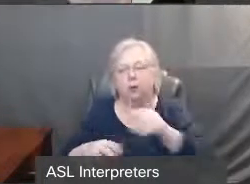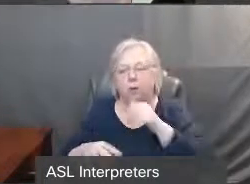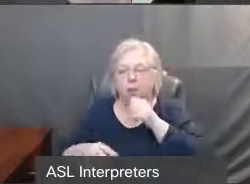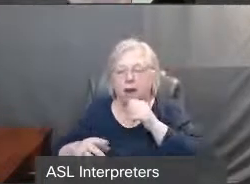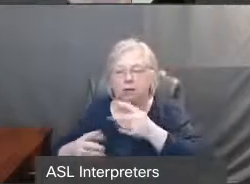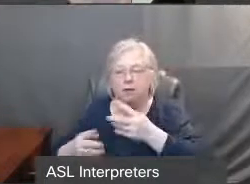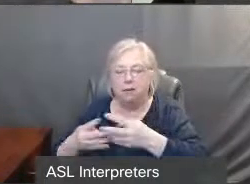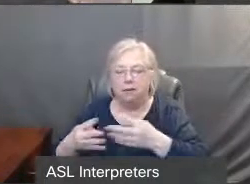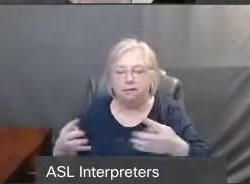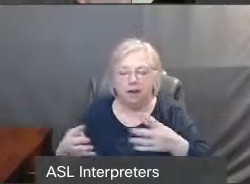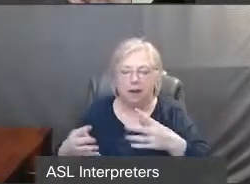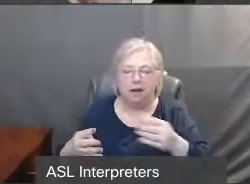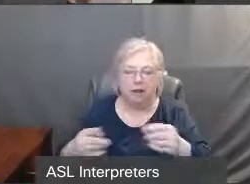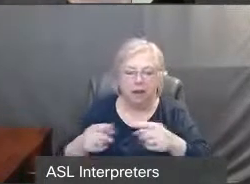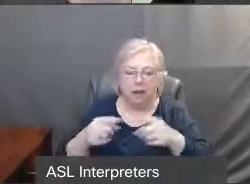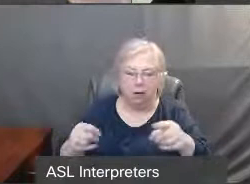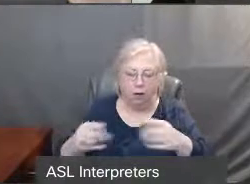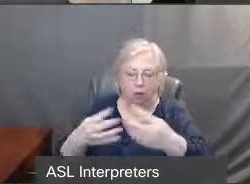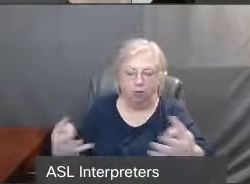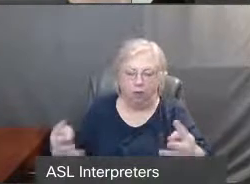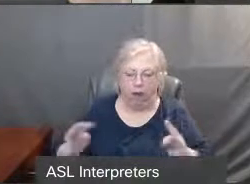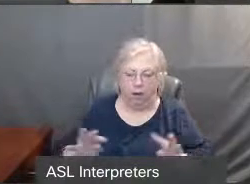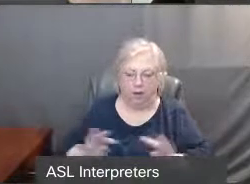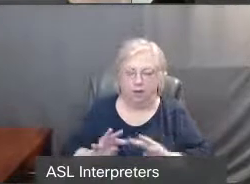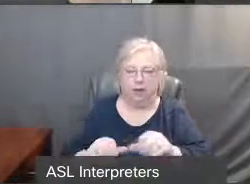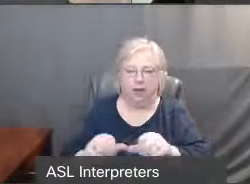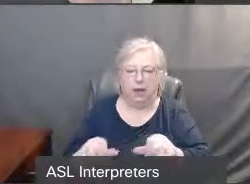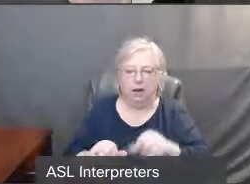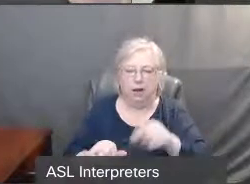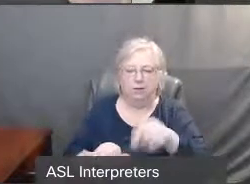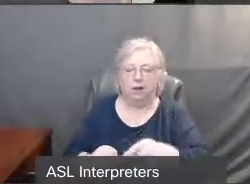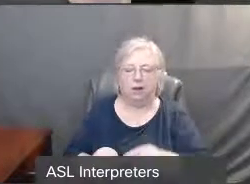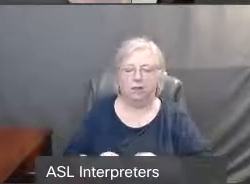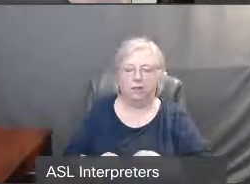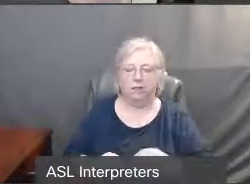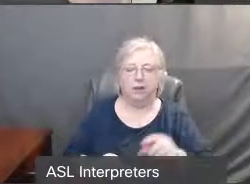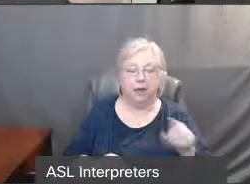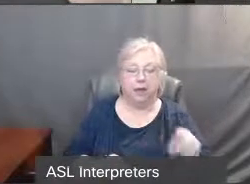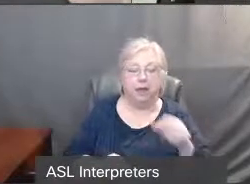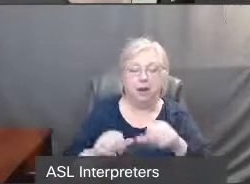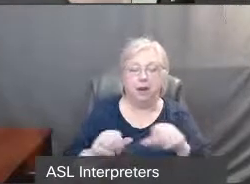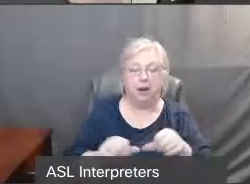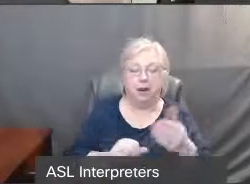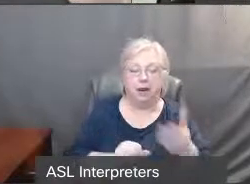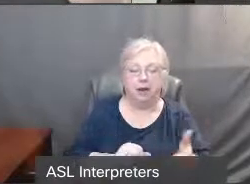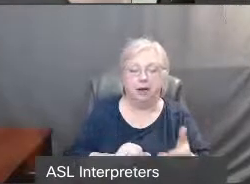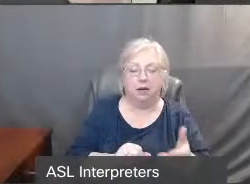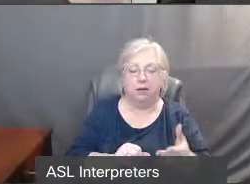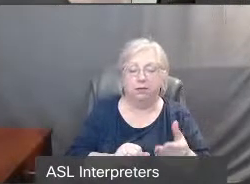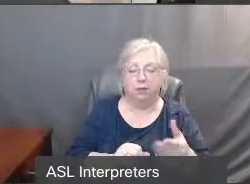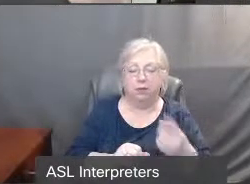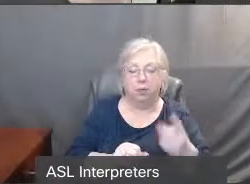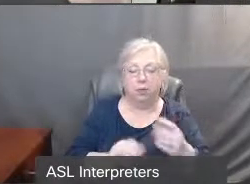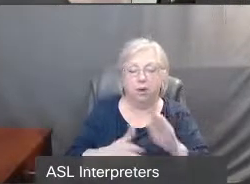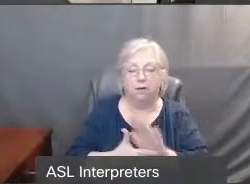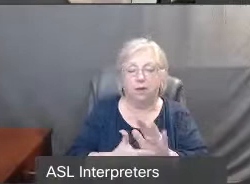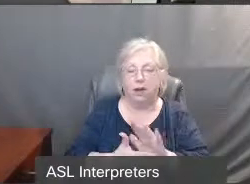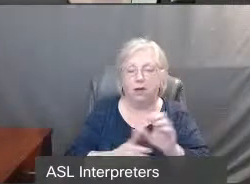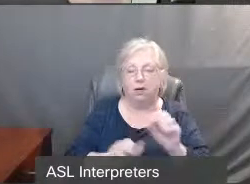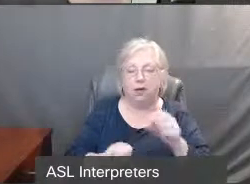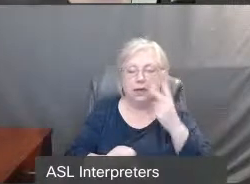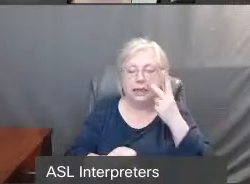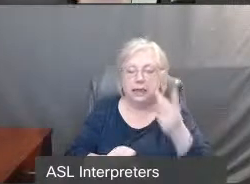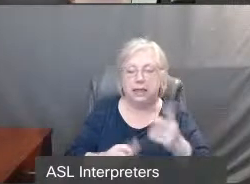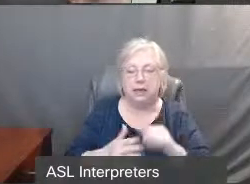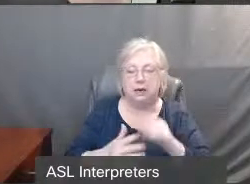and along the area of the perimeter of the area. This area here, we're in one of the videos where you can see there